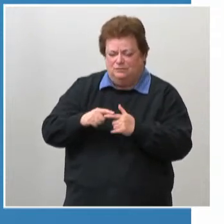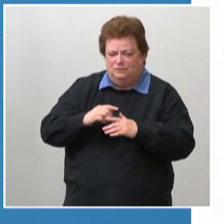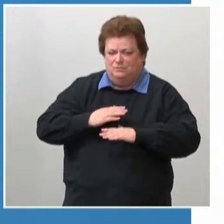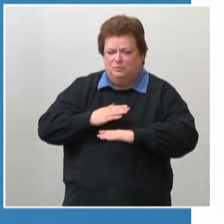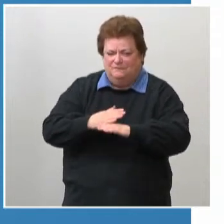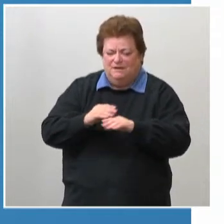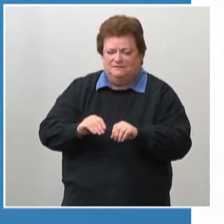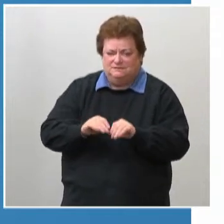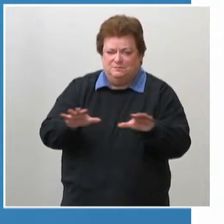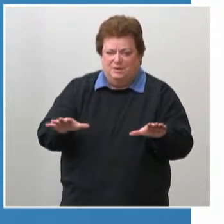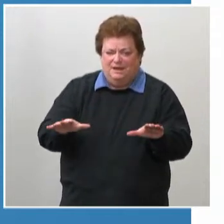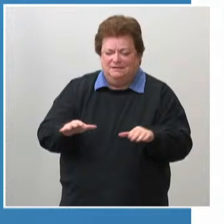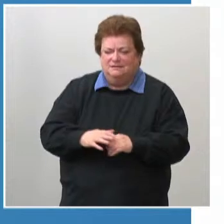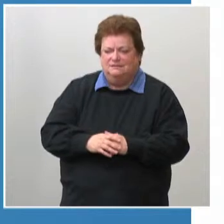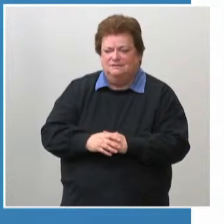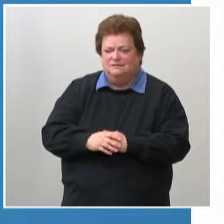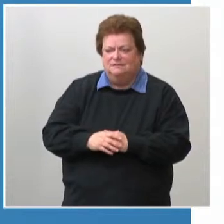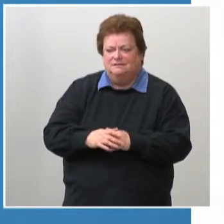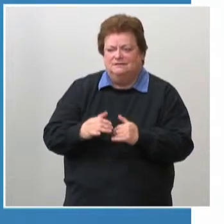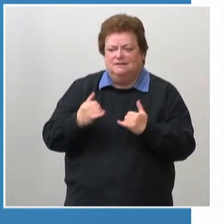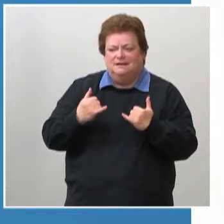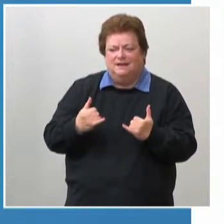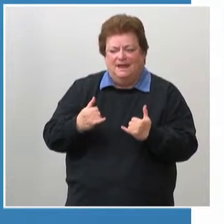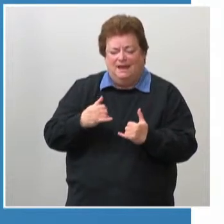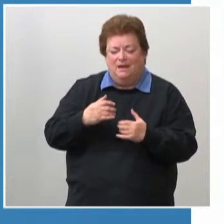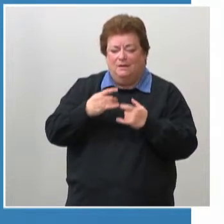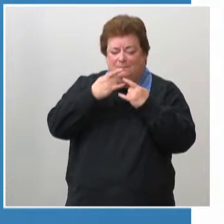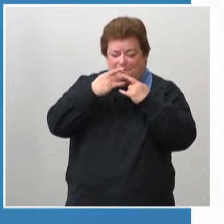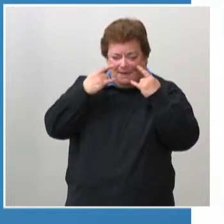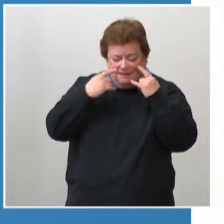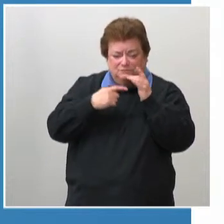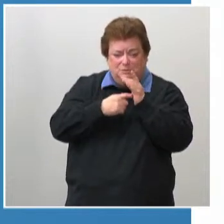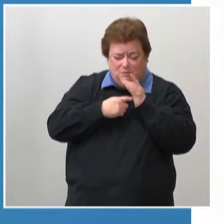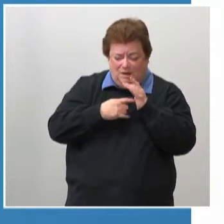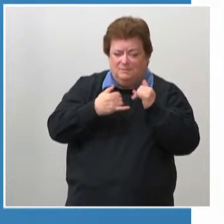of the disease. For now, the mask requirement is still in